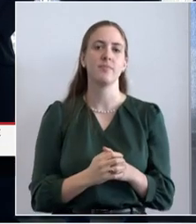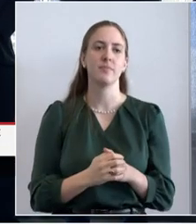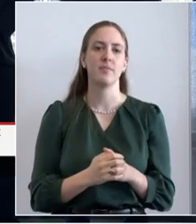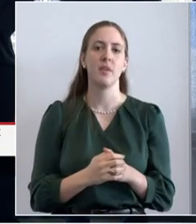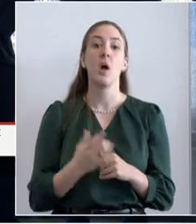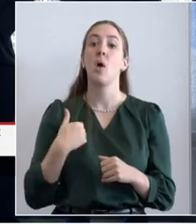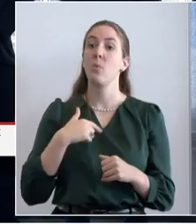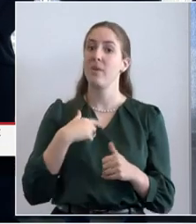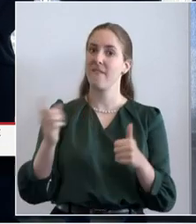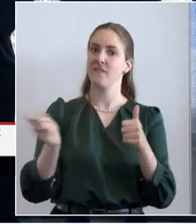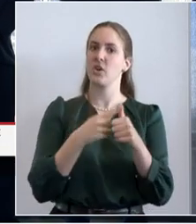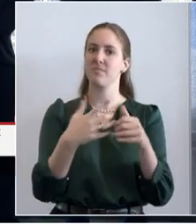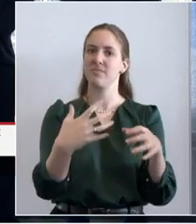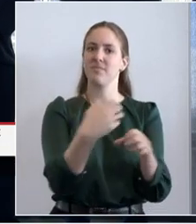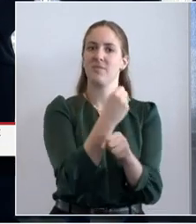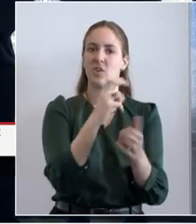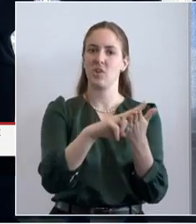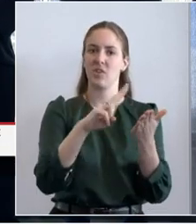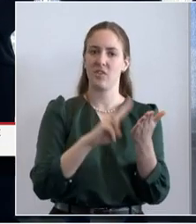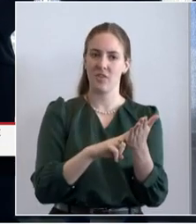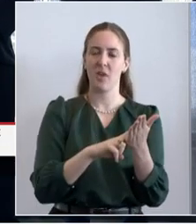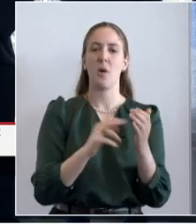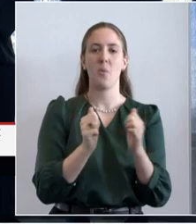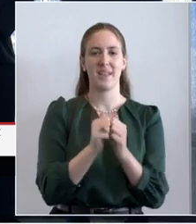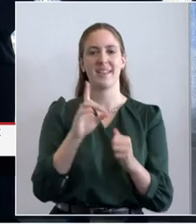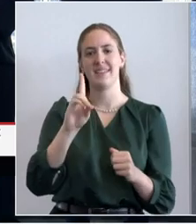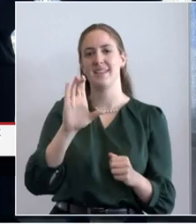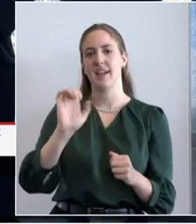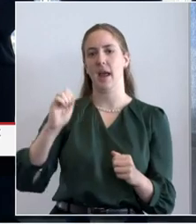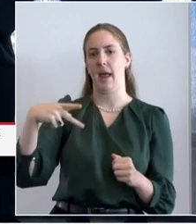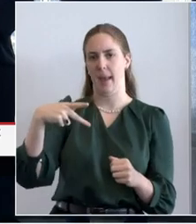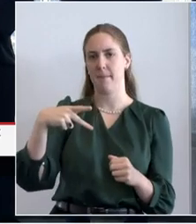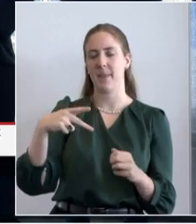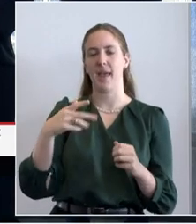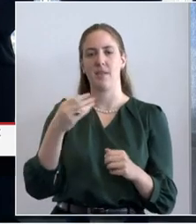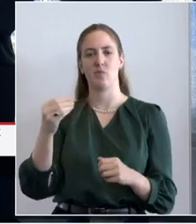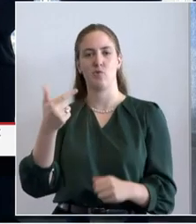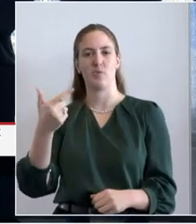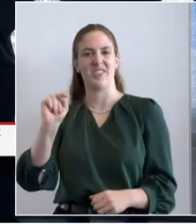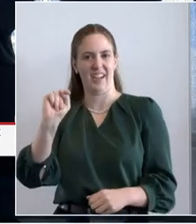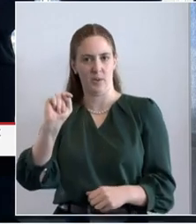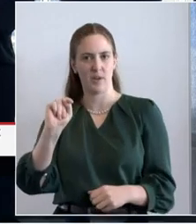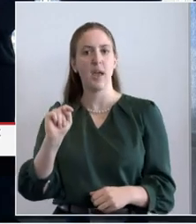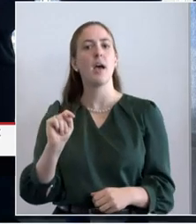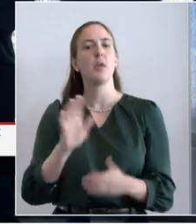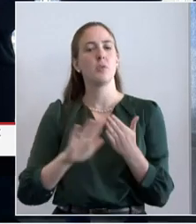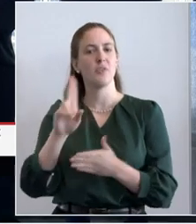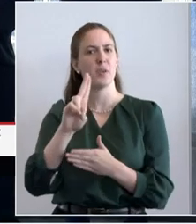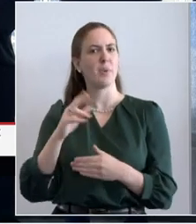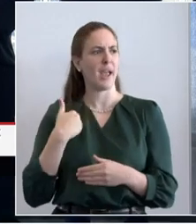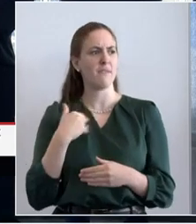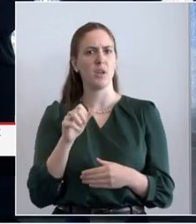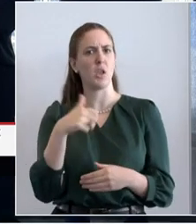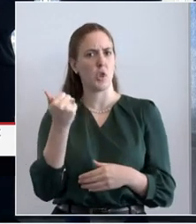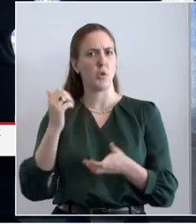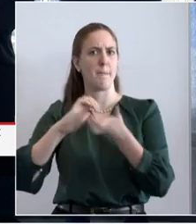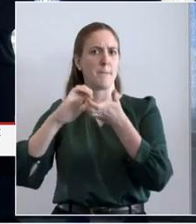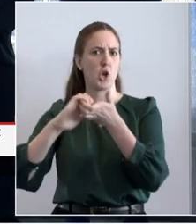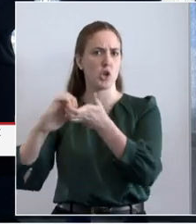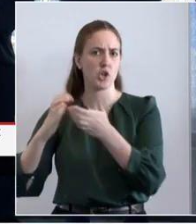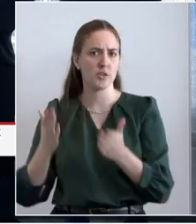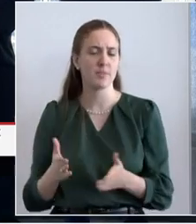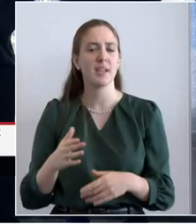through with our contract with Georgetown through the DCAP initiative, but we've also worked with other vendors as well that through the DCAP, other partners such as